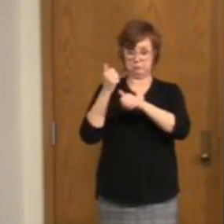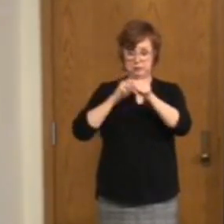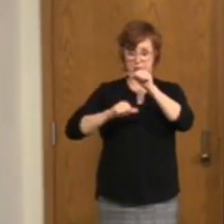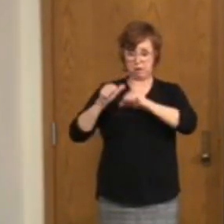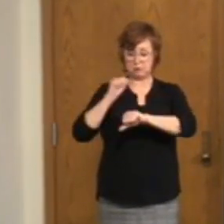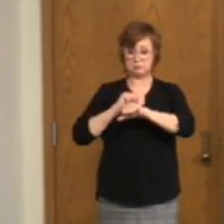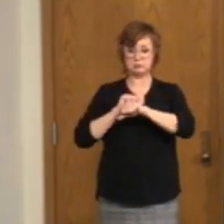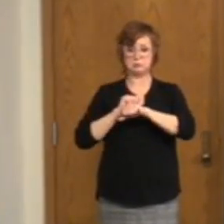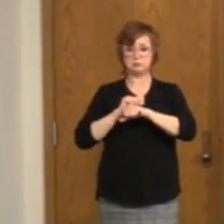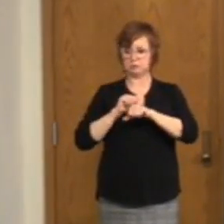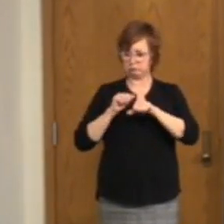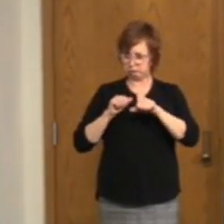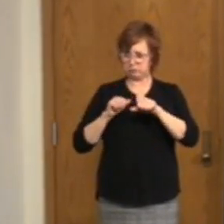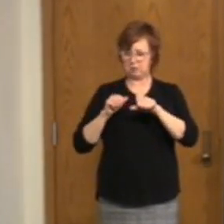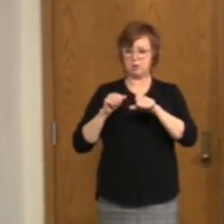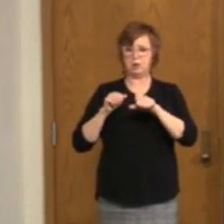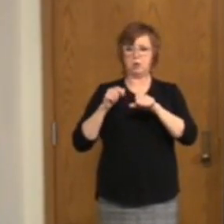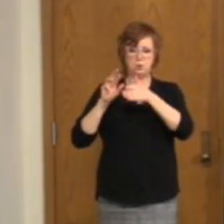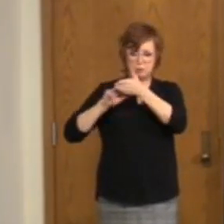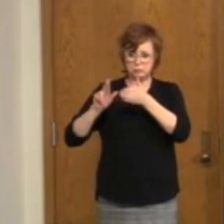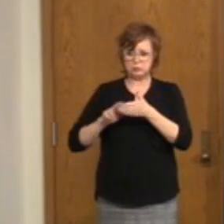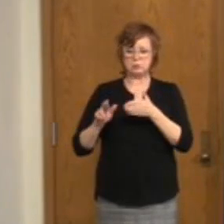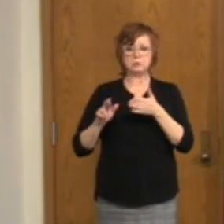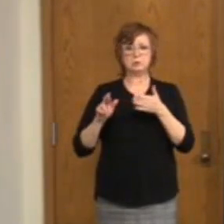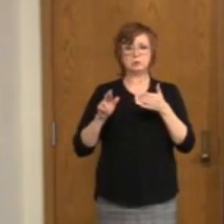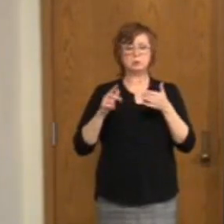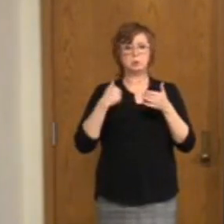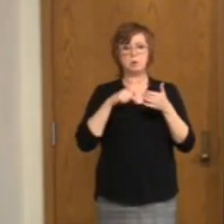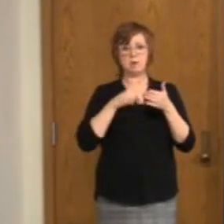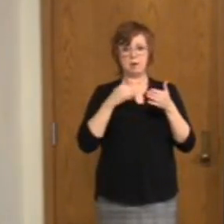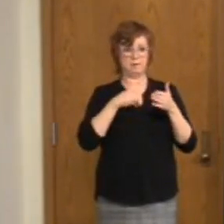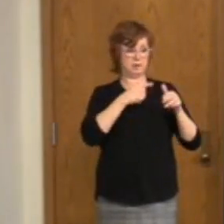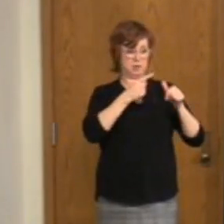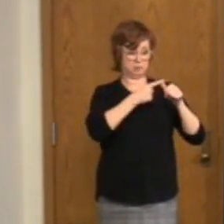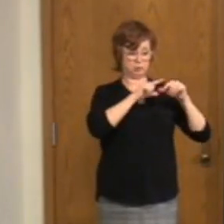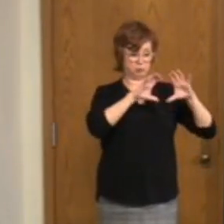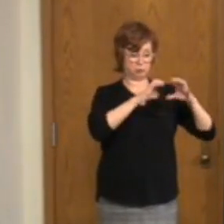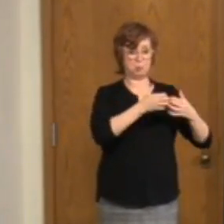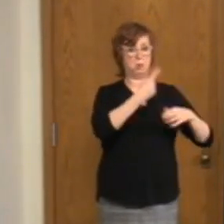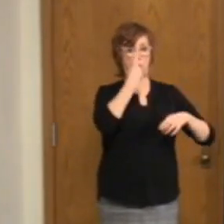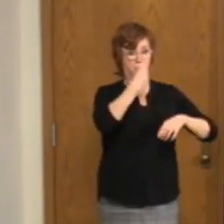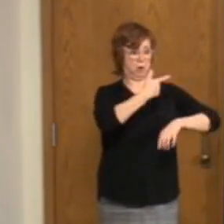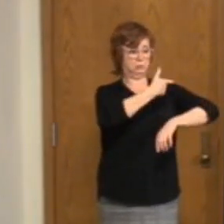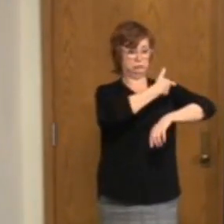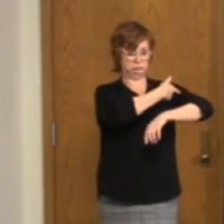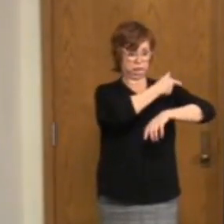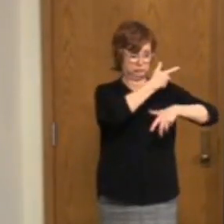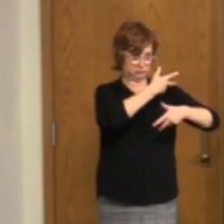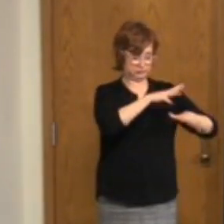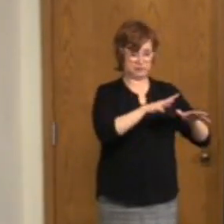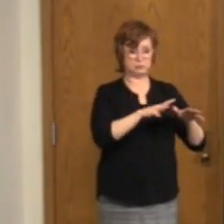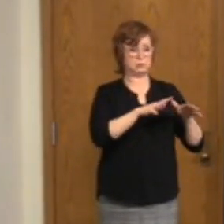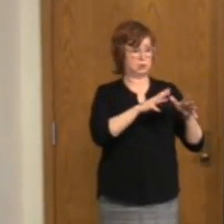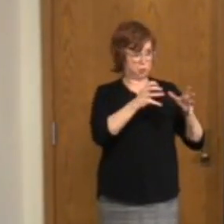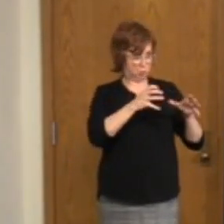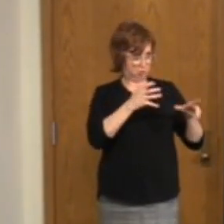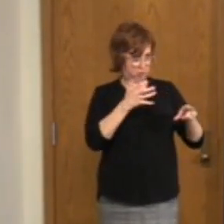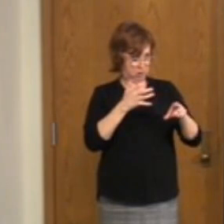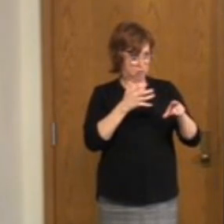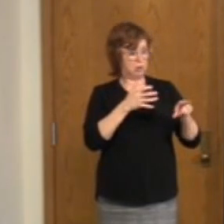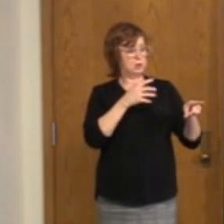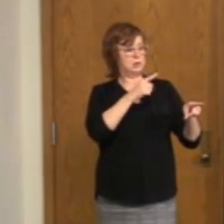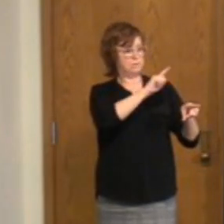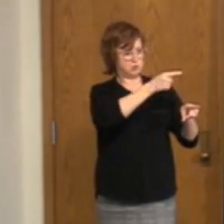to give everyone one dose going forwards till we've got the entire population who wants to get vaccinated, 18 and over,